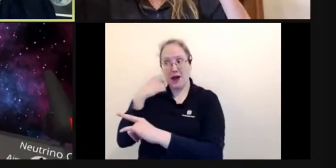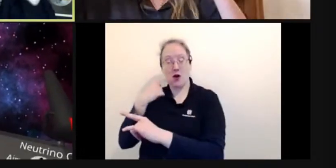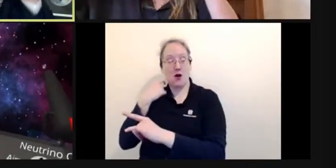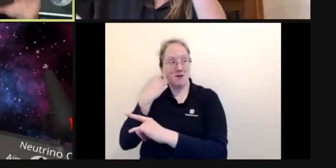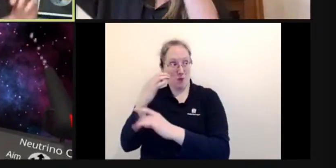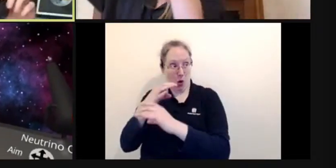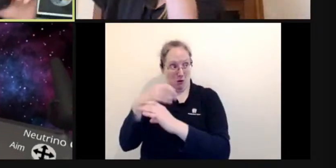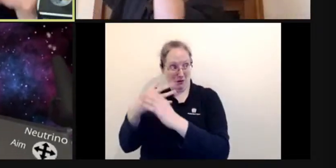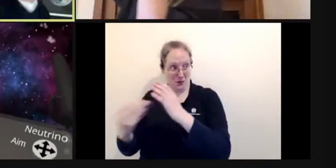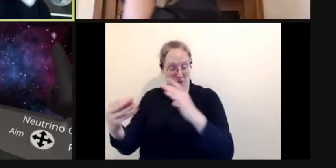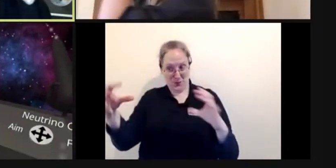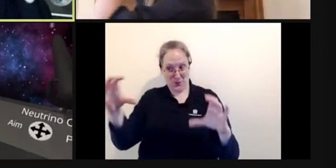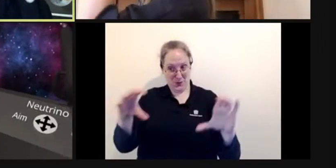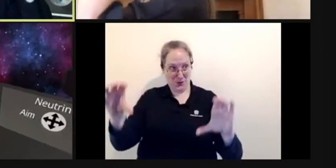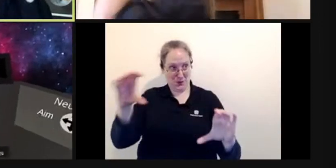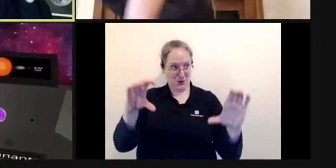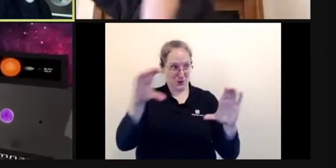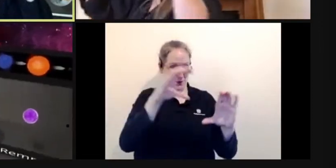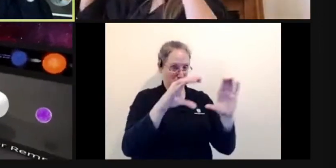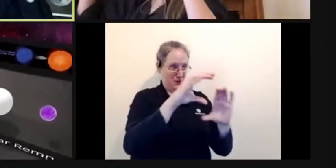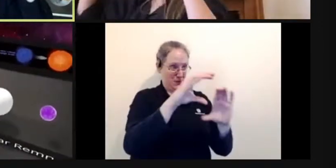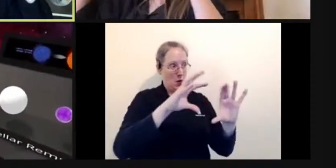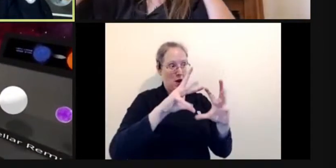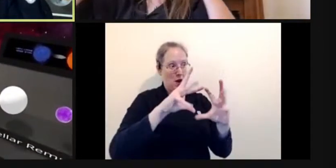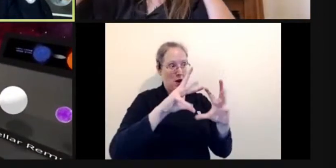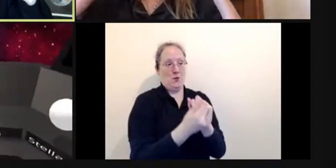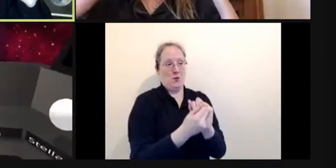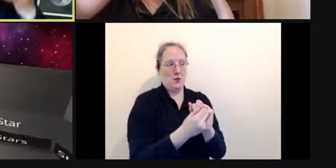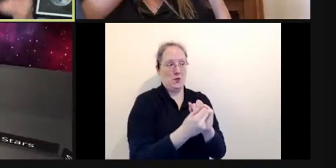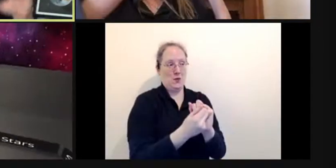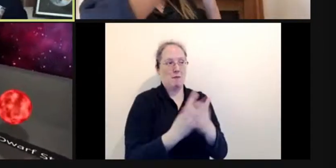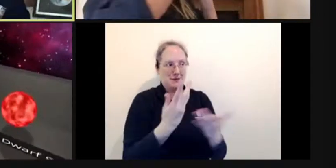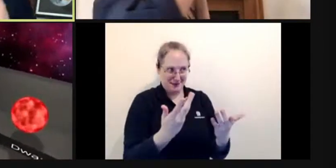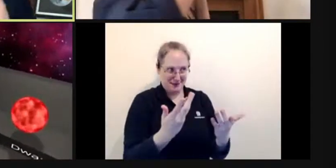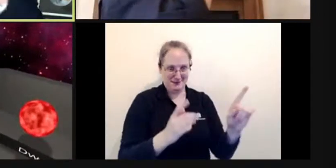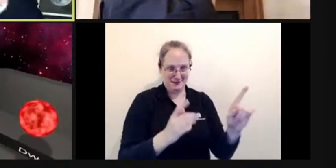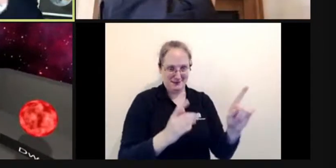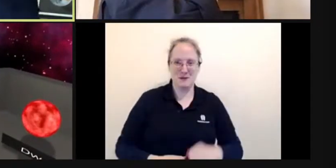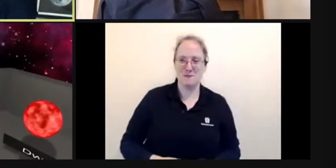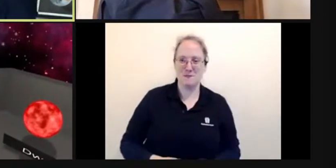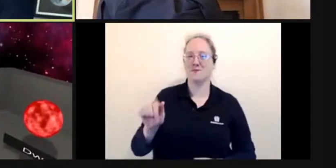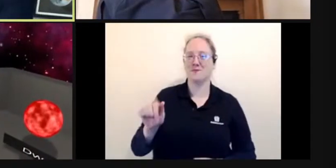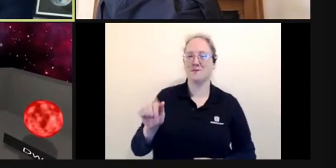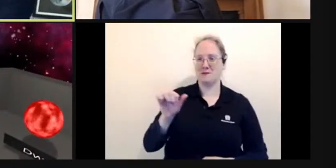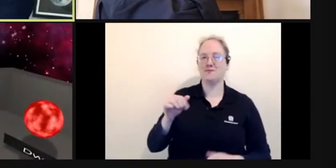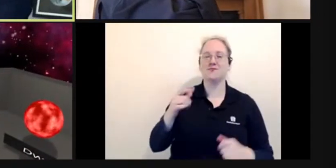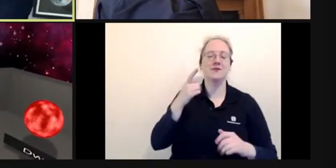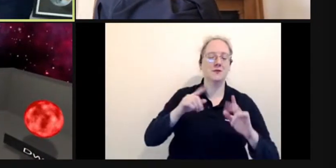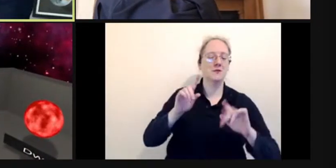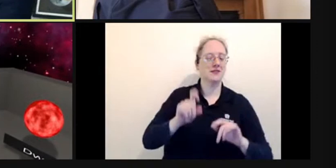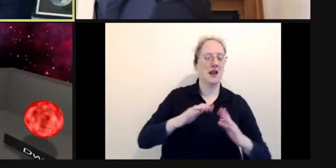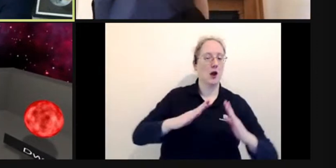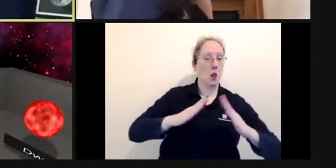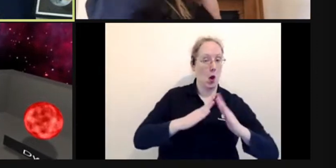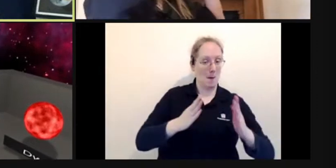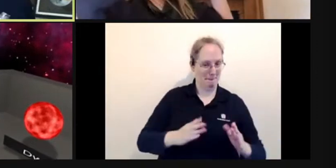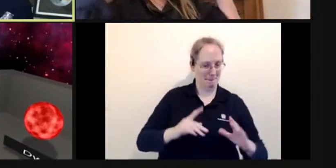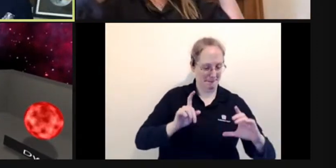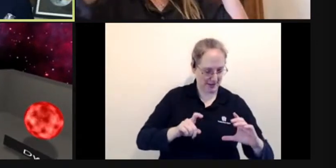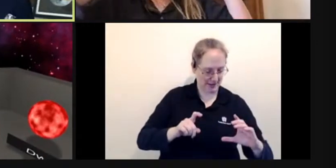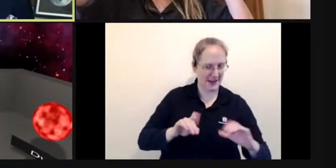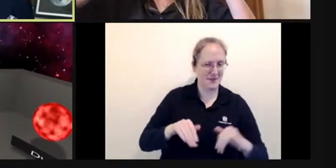right, let's go to the home icon, hitting home, and we'll, in the last 5